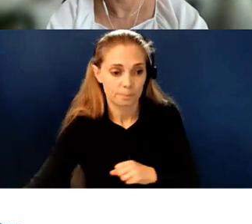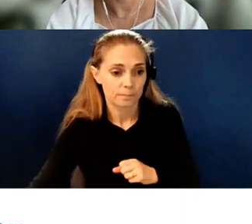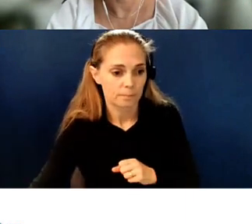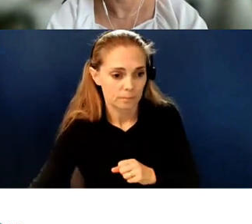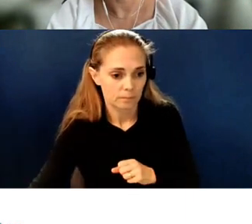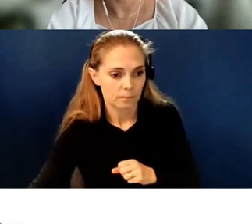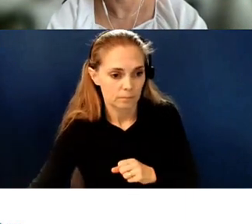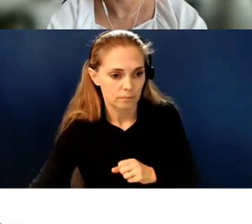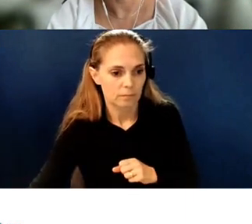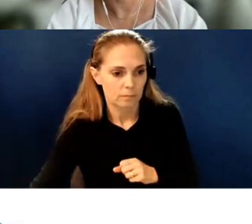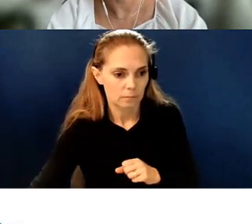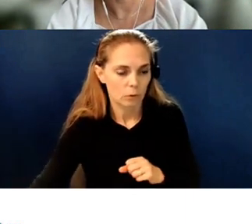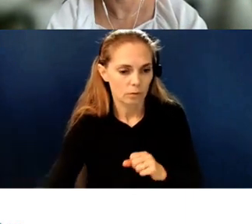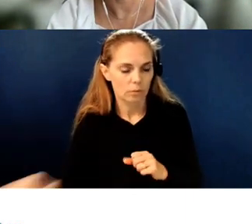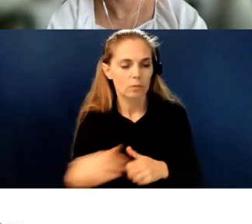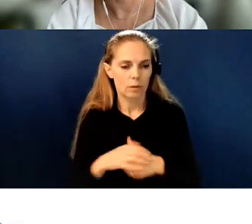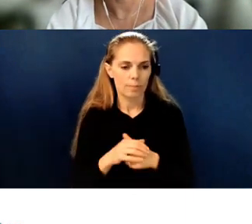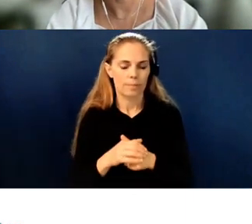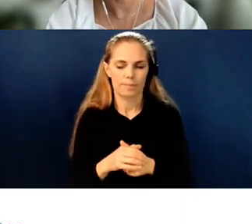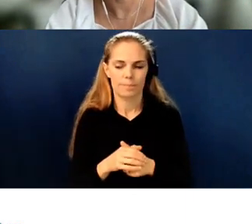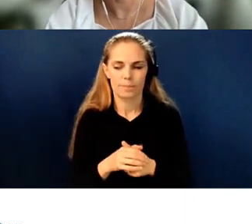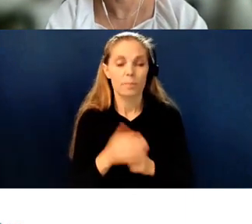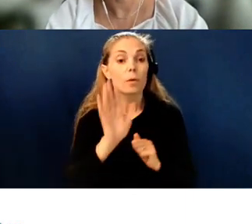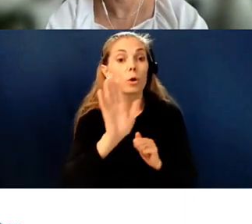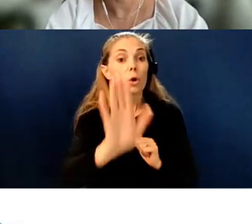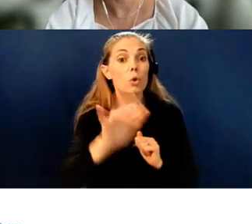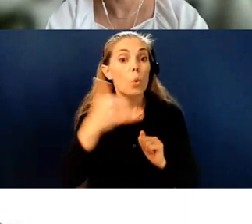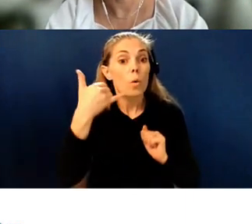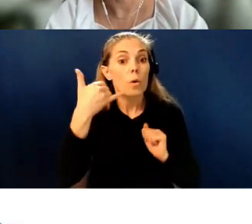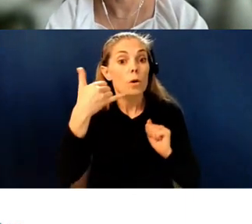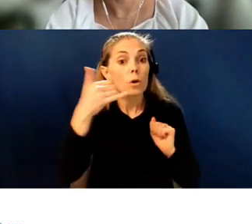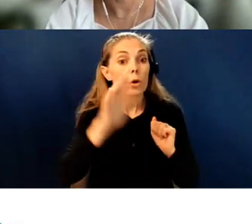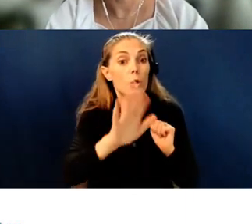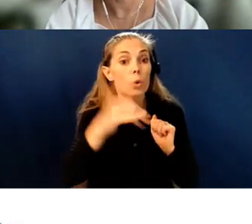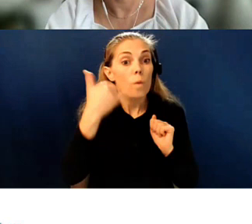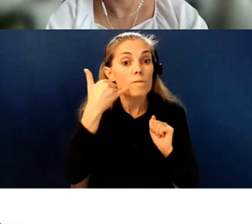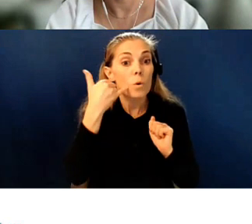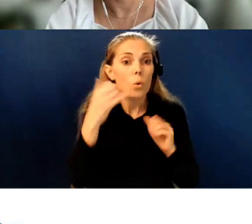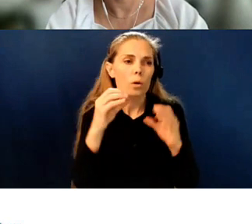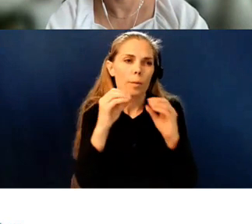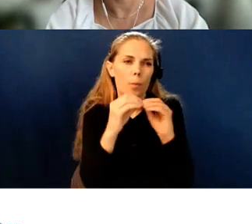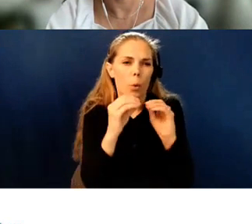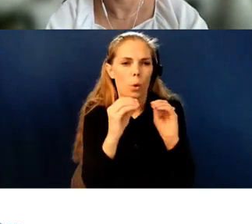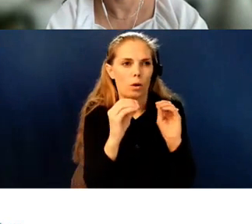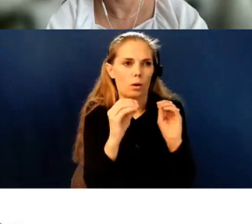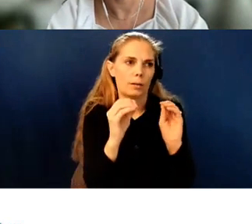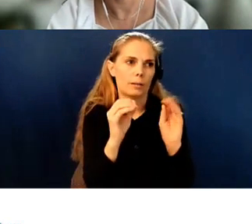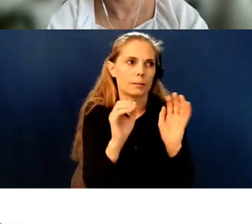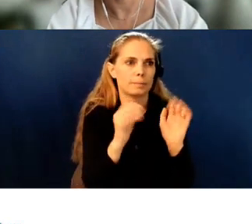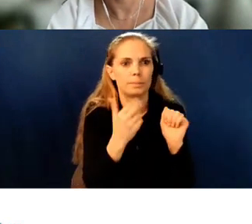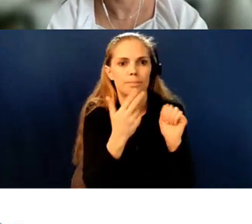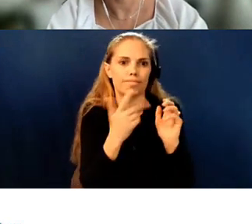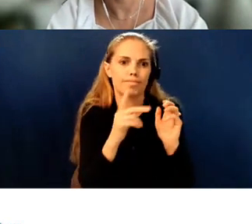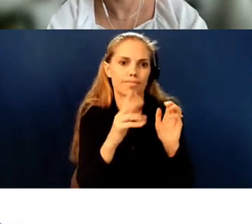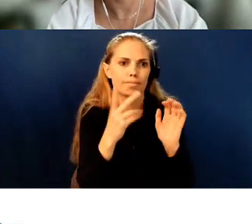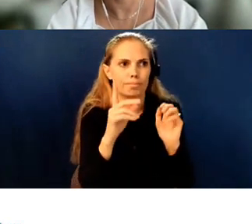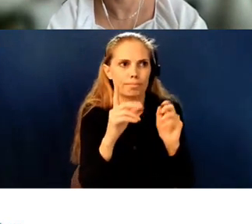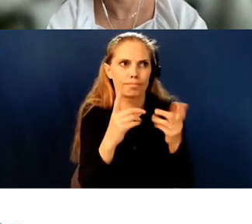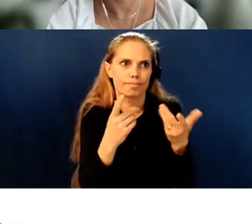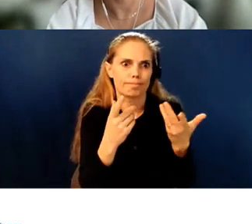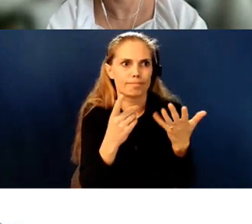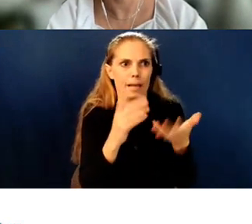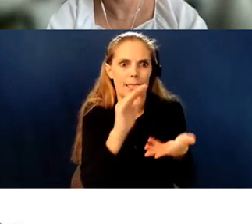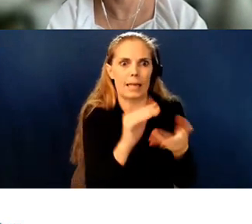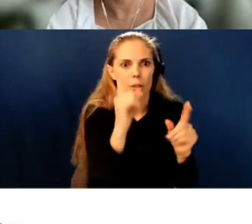it's a stripped down version. So obviously, there's a lot of complicated interfaces in this software, and a lot of it doesn't really work all that well in a